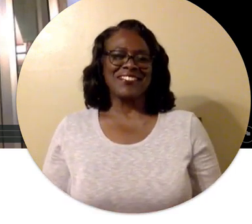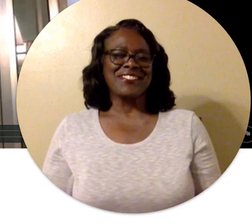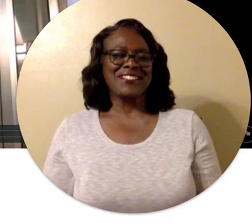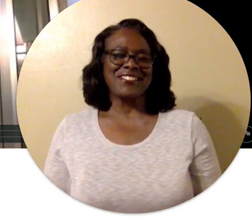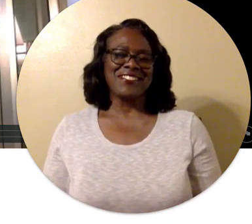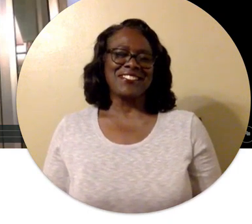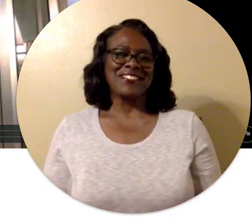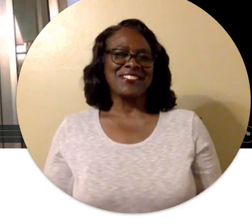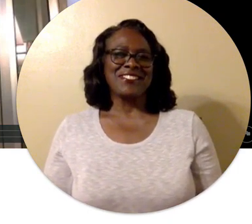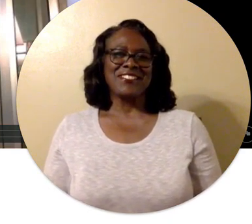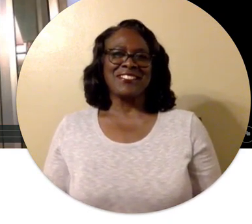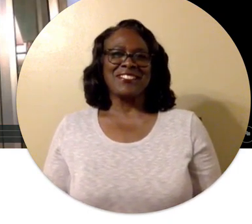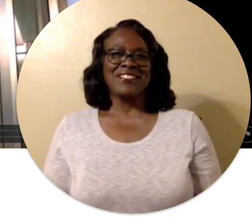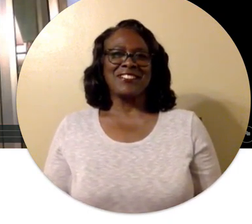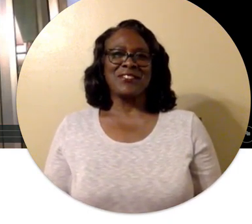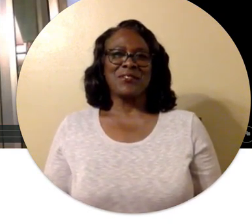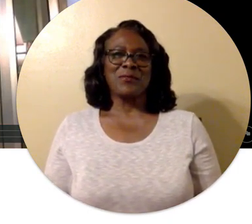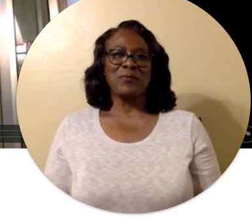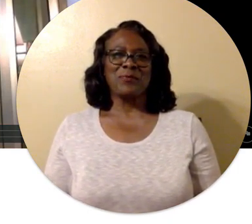best.